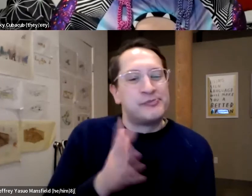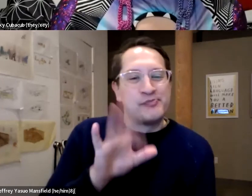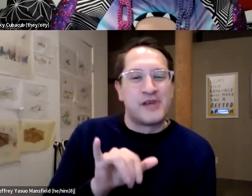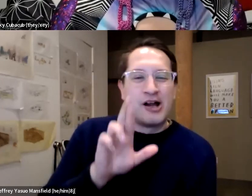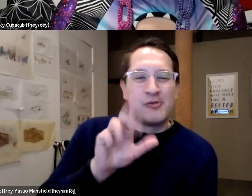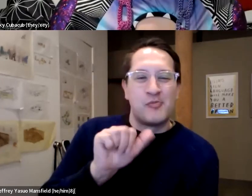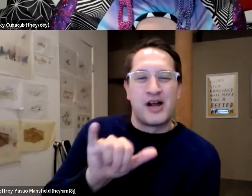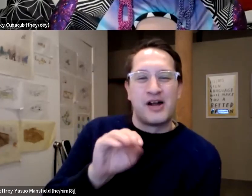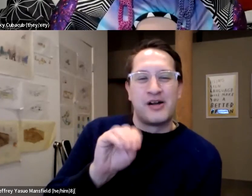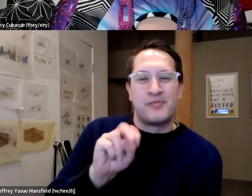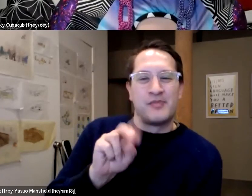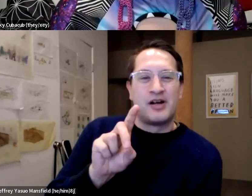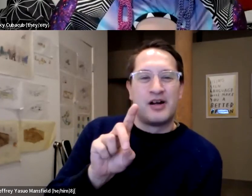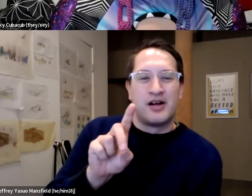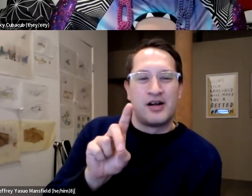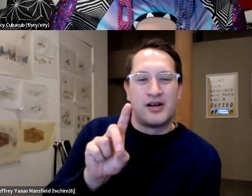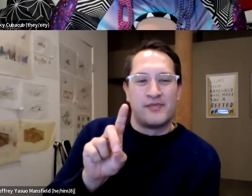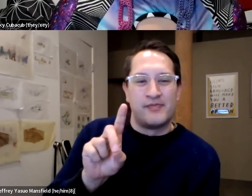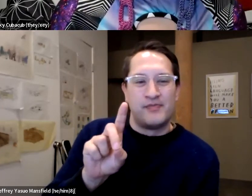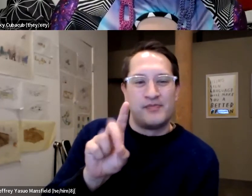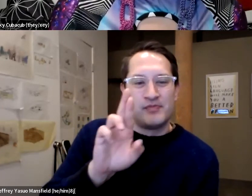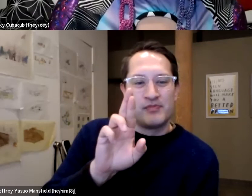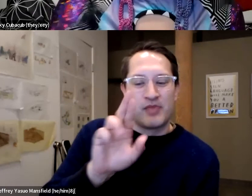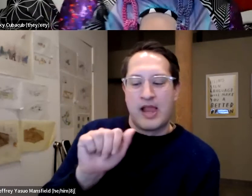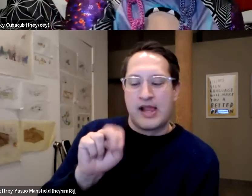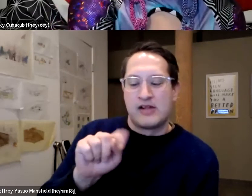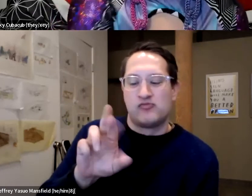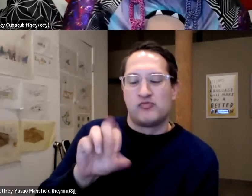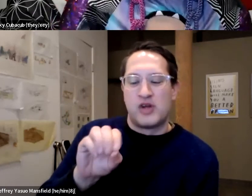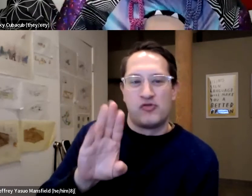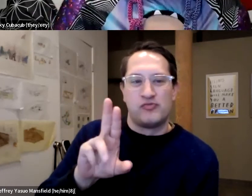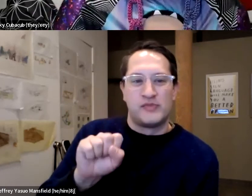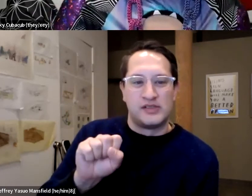of Expression by Raymond